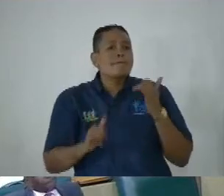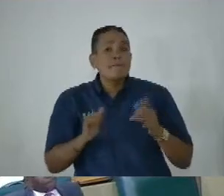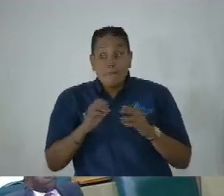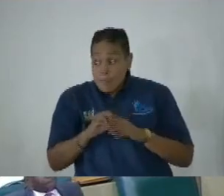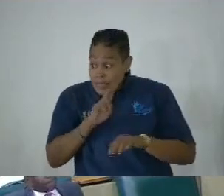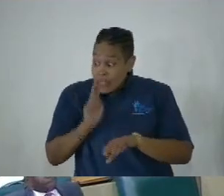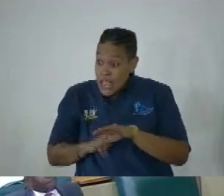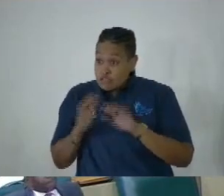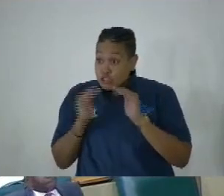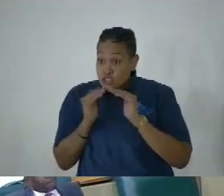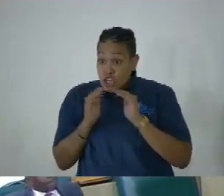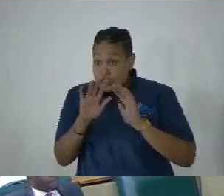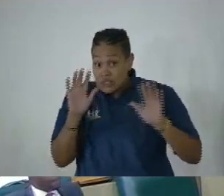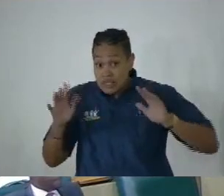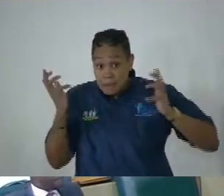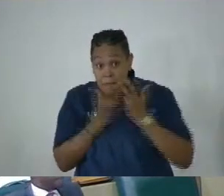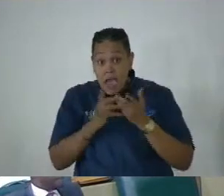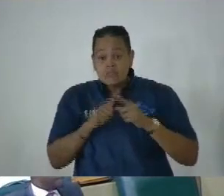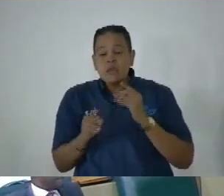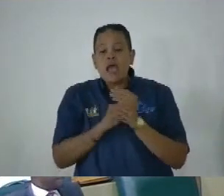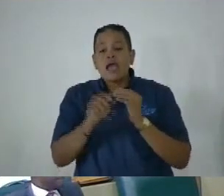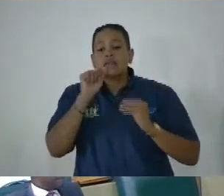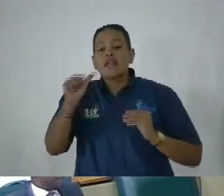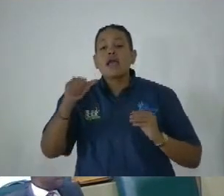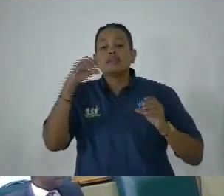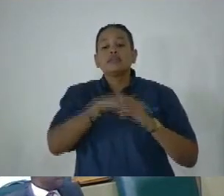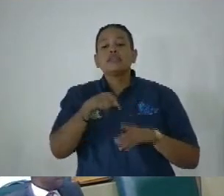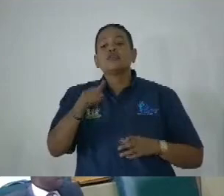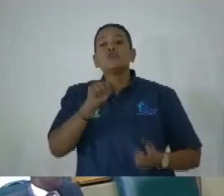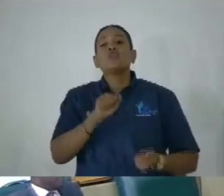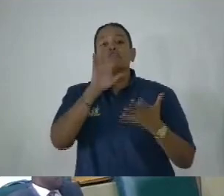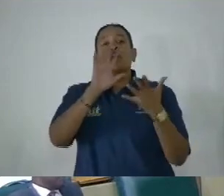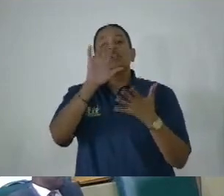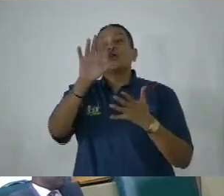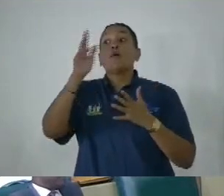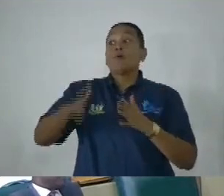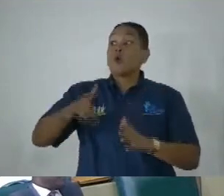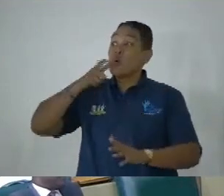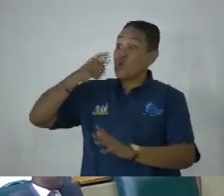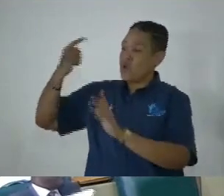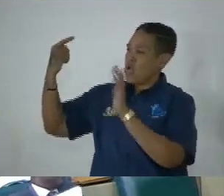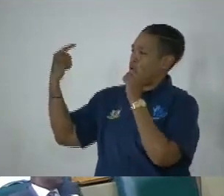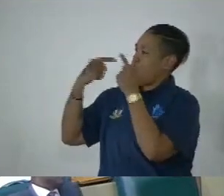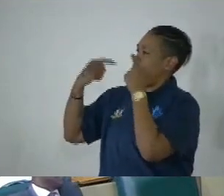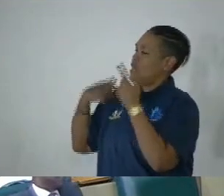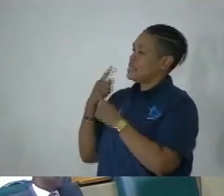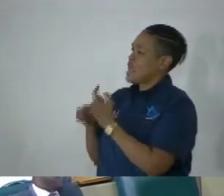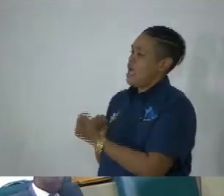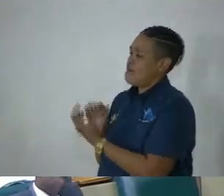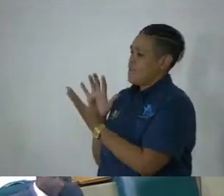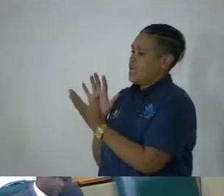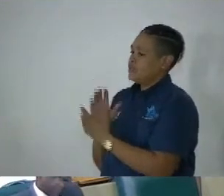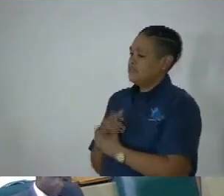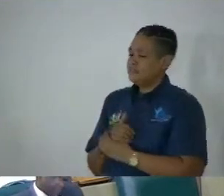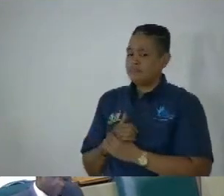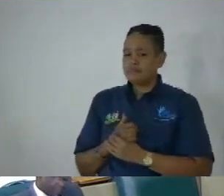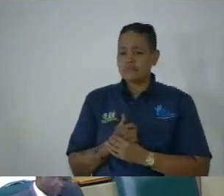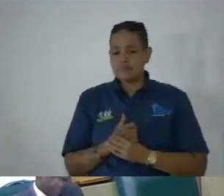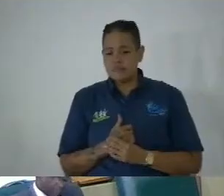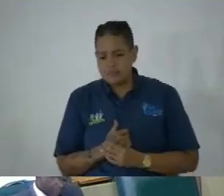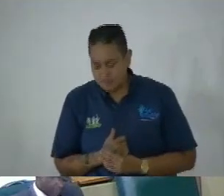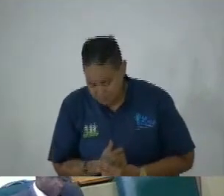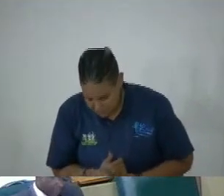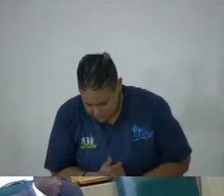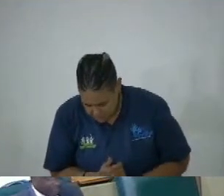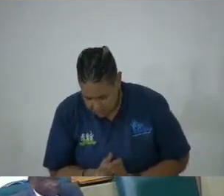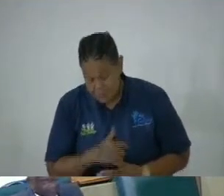natural justice, but not within it is to face your accuser. And I believe that because you have